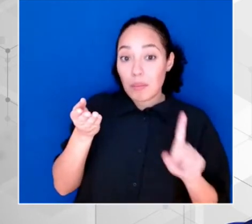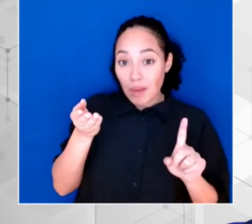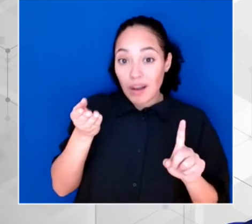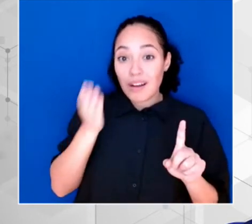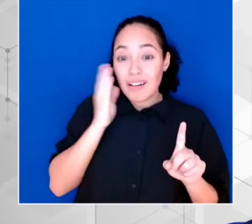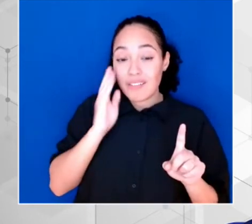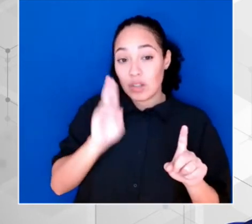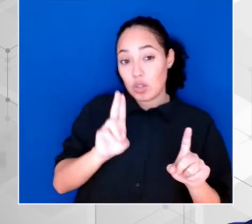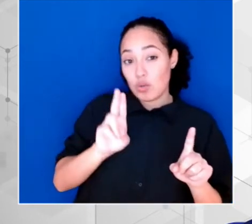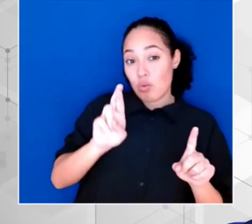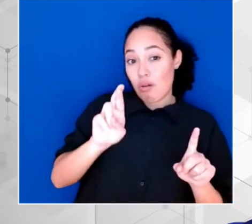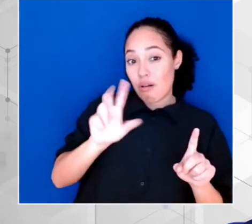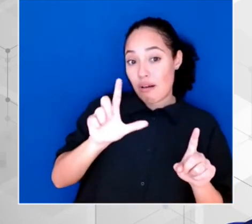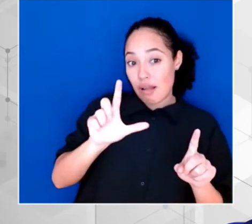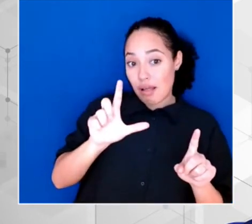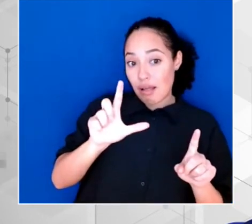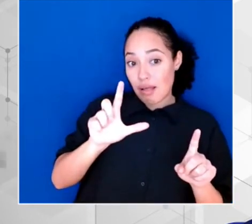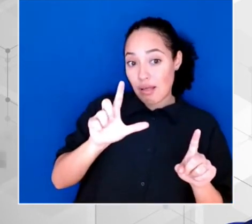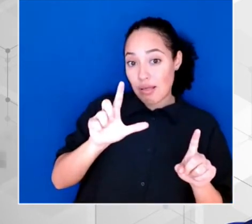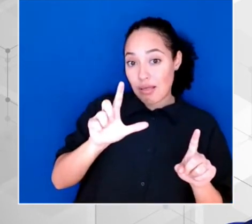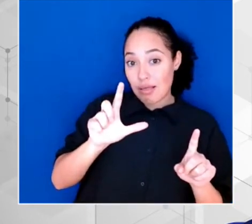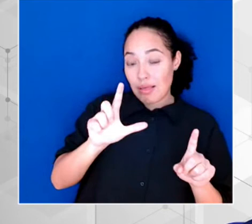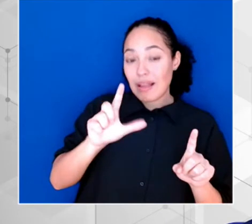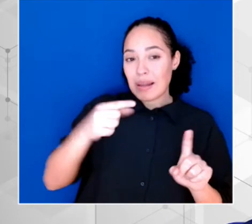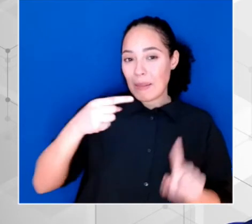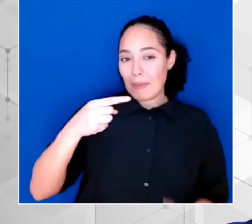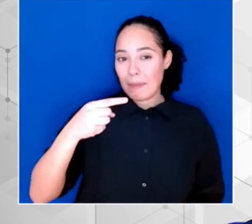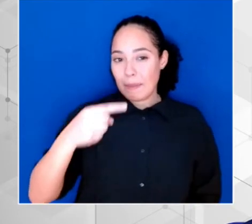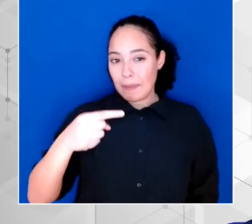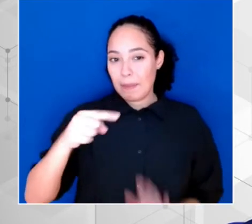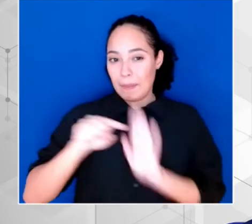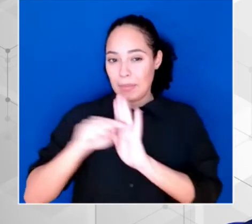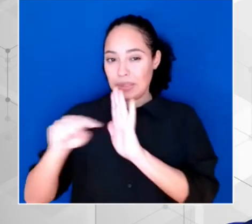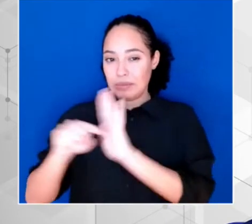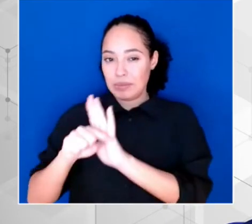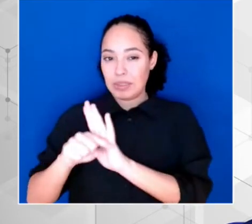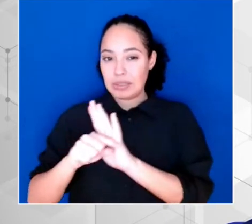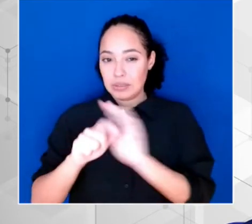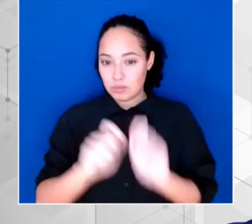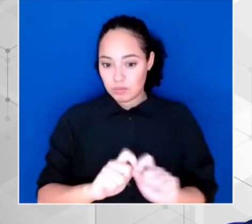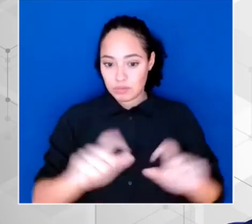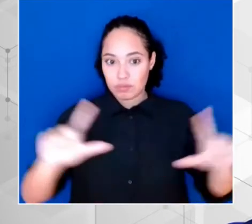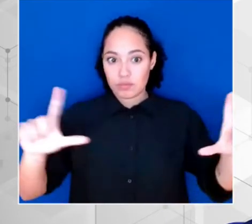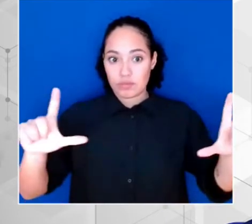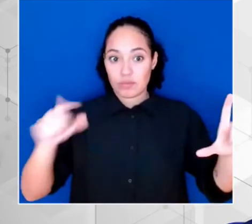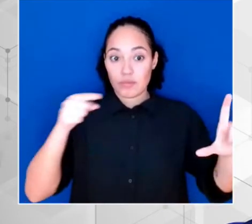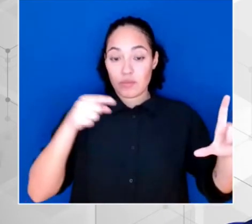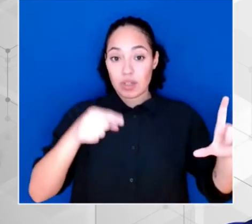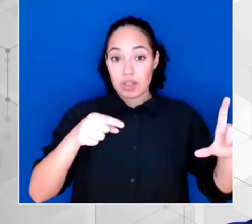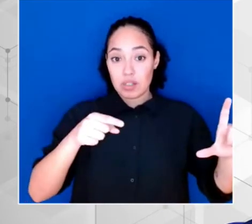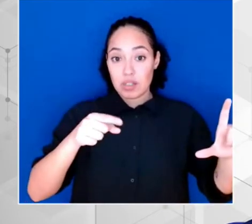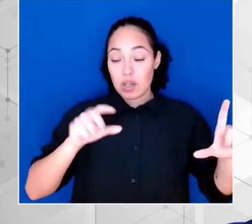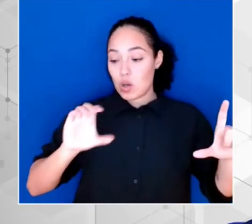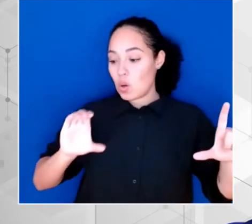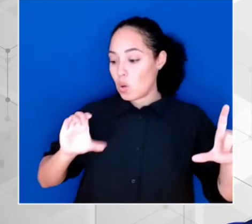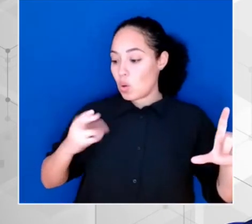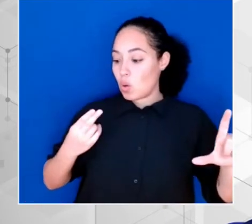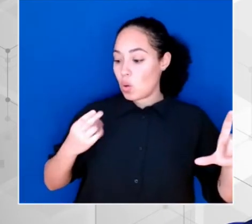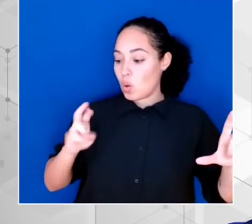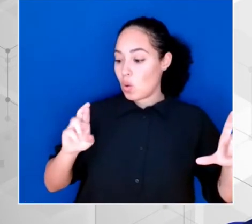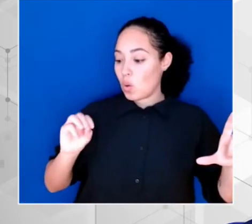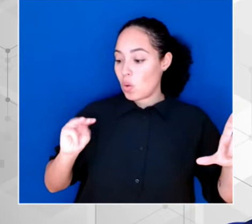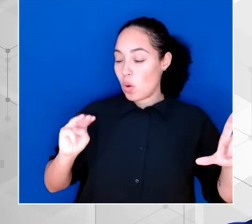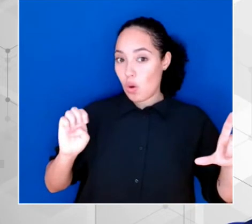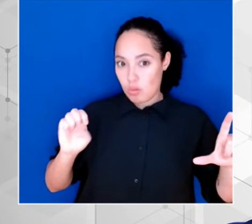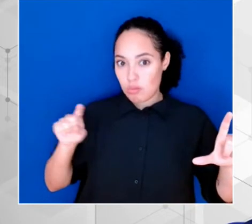gonna see how Chrome, so Lighthouse is running a full instance of Chrome and is going to be testing